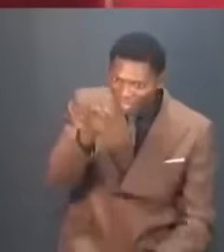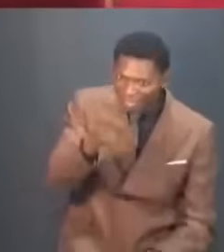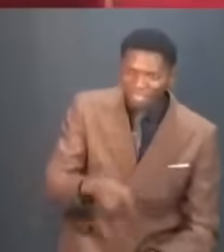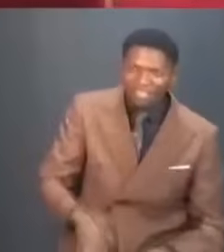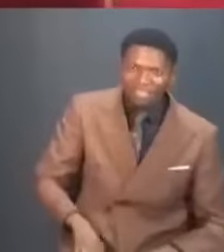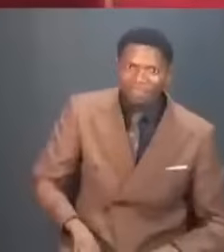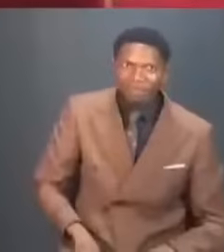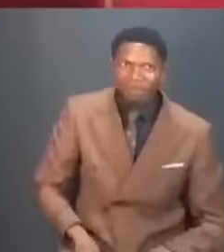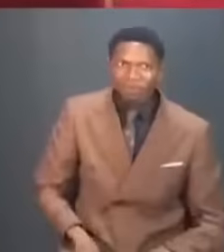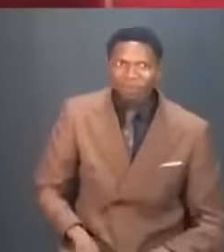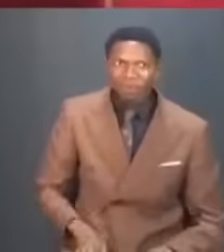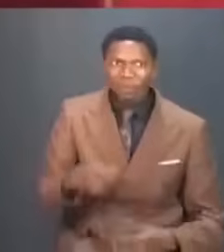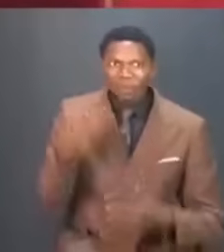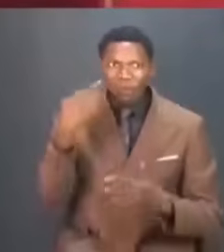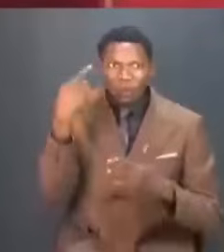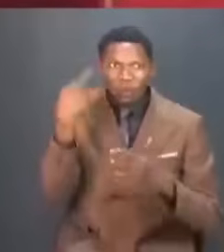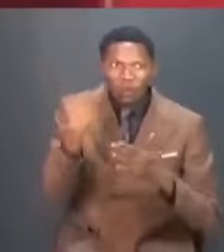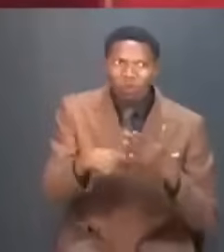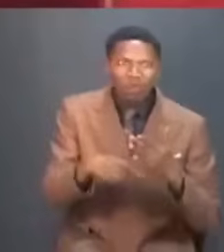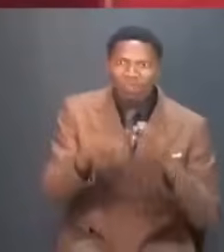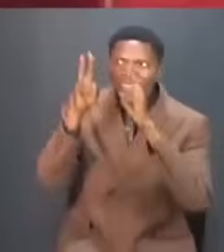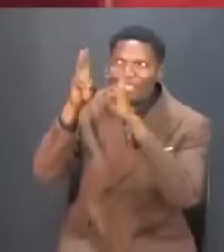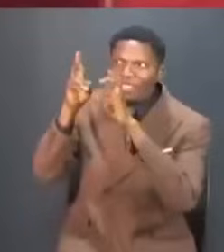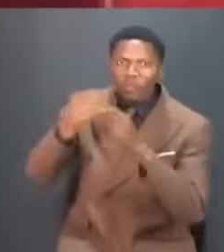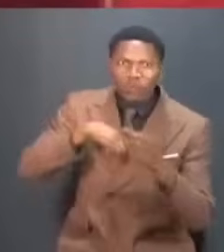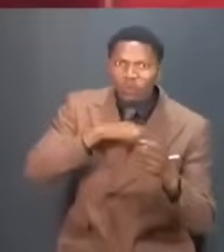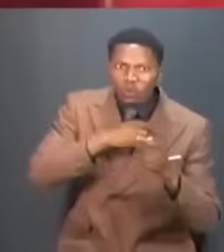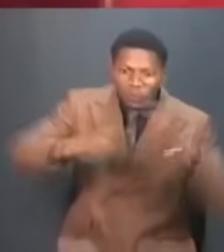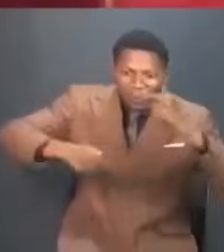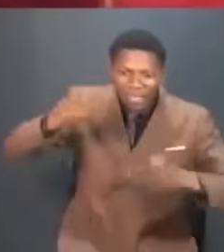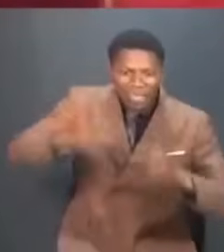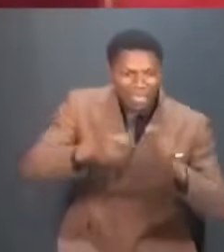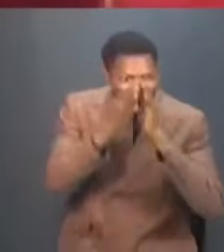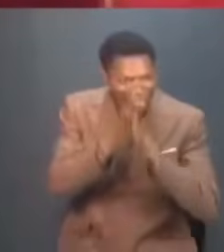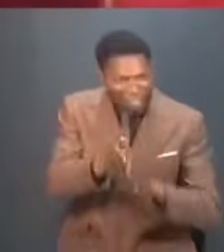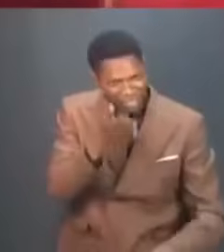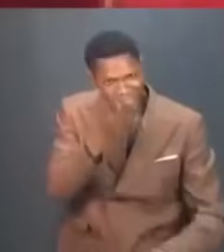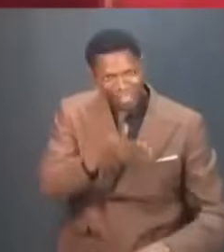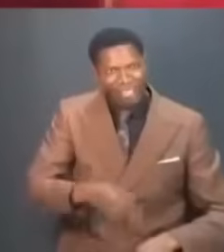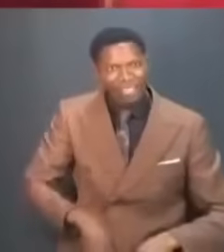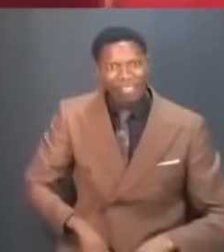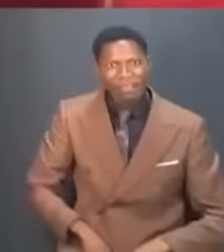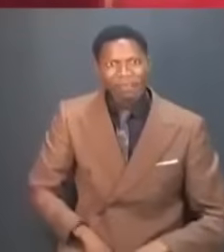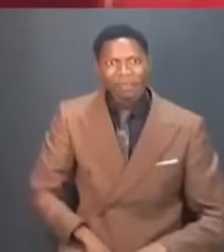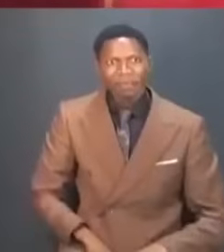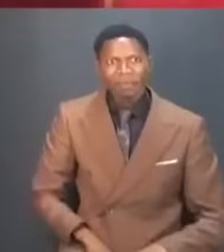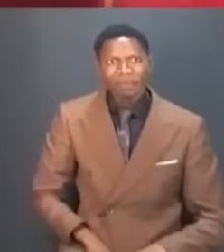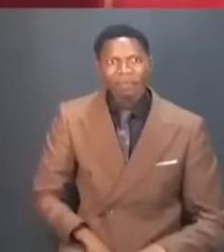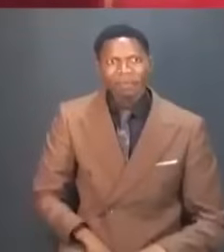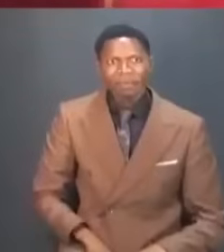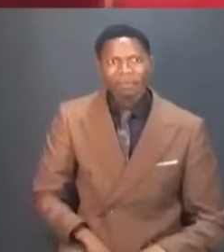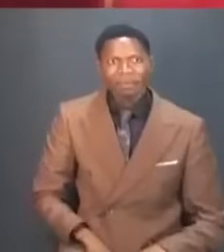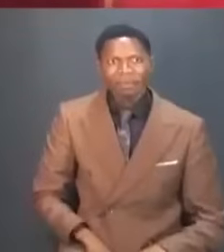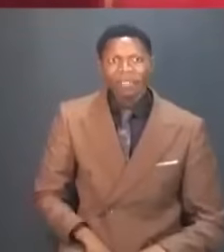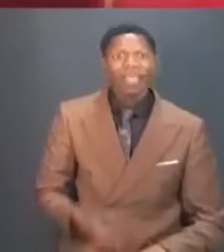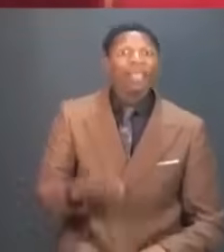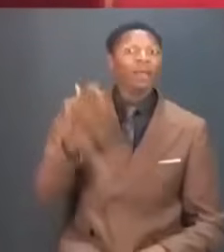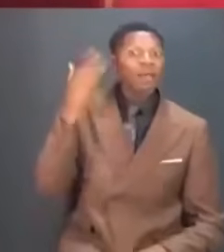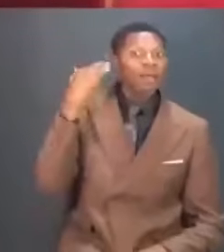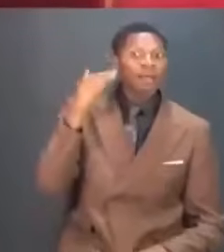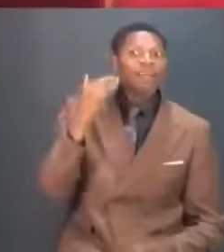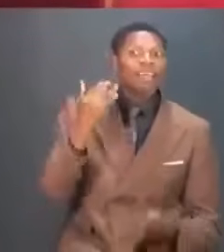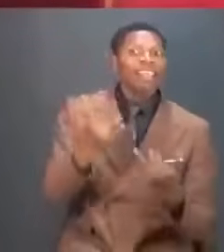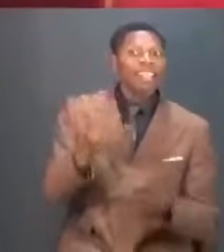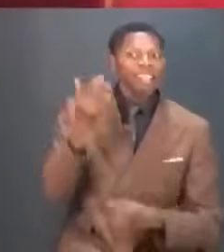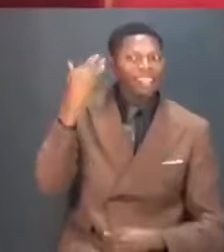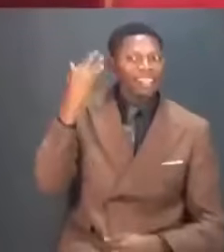were the issues that we debated on. My brother, It is for the past. It is for the